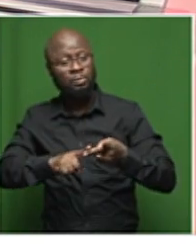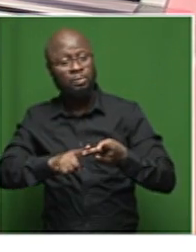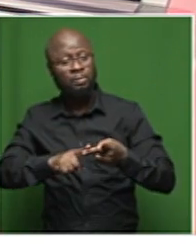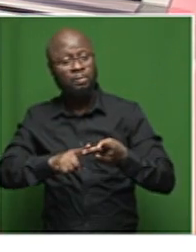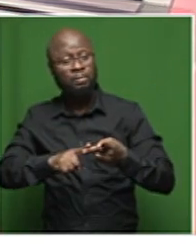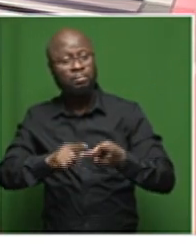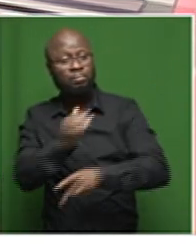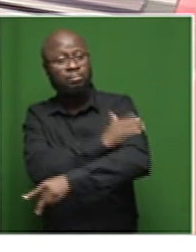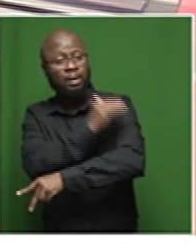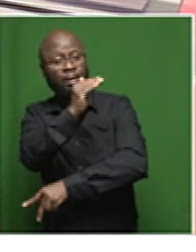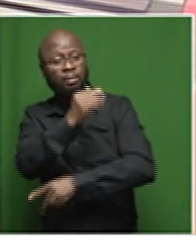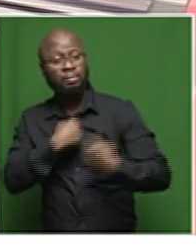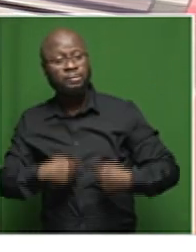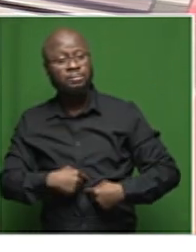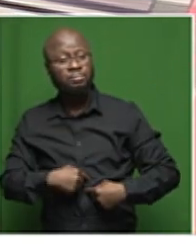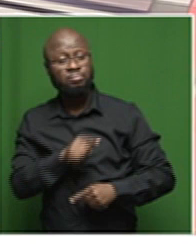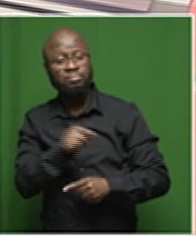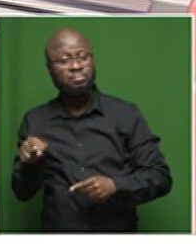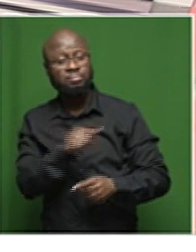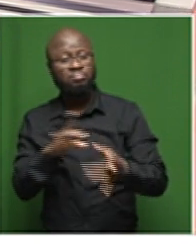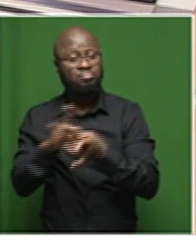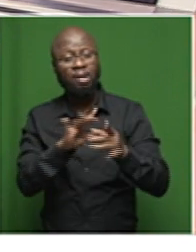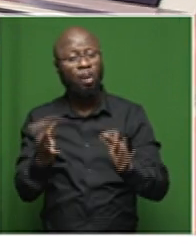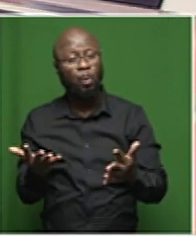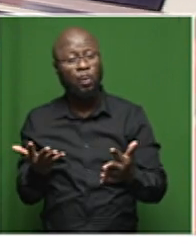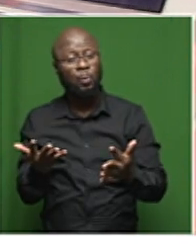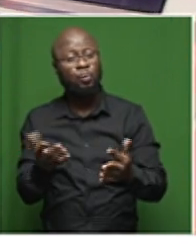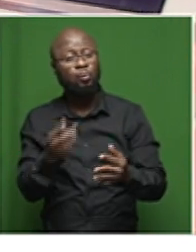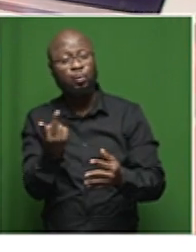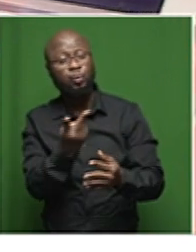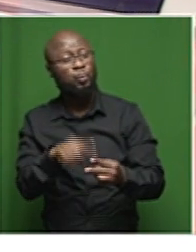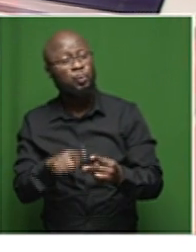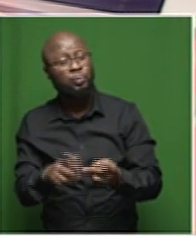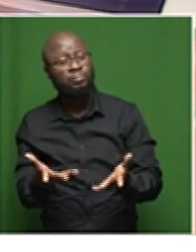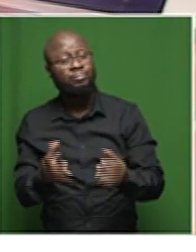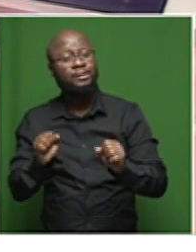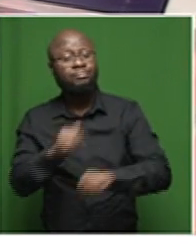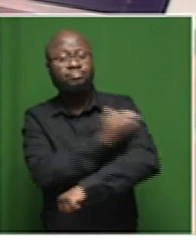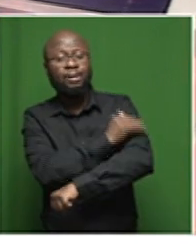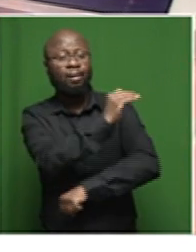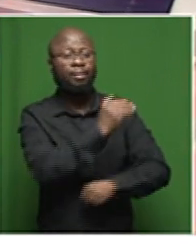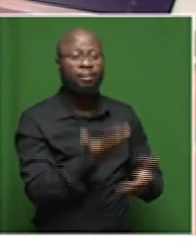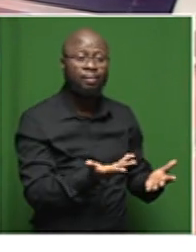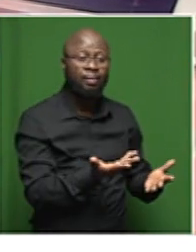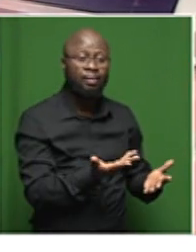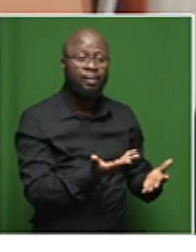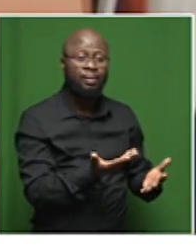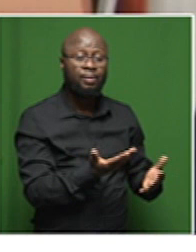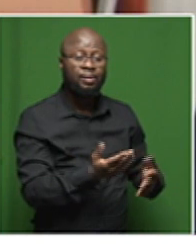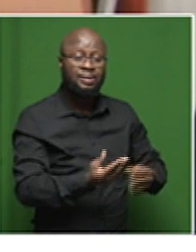doc? Yes, there is a difference. So when you get hypertension, your blood vessels and the heart are under